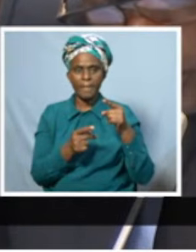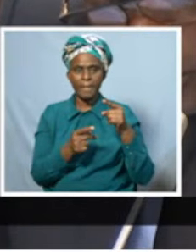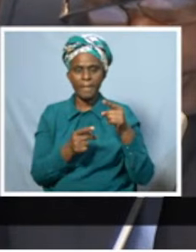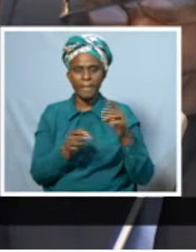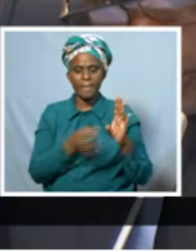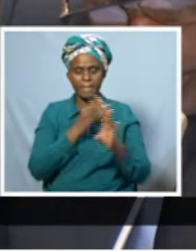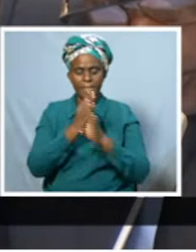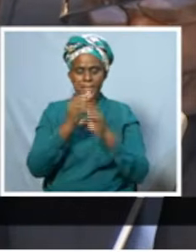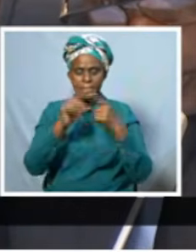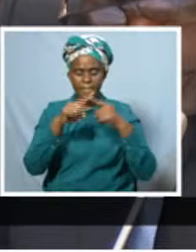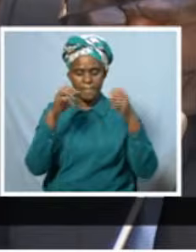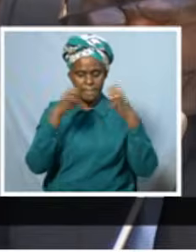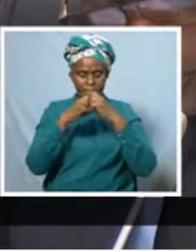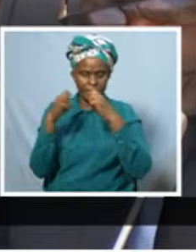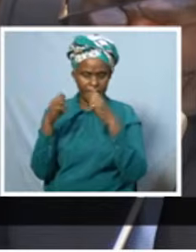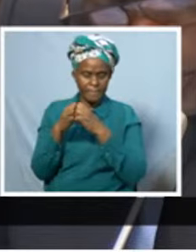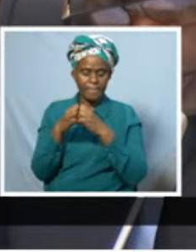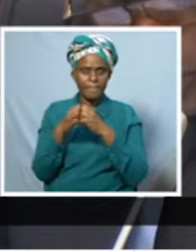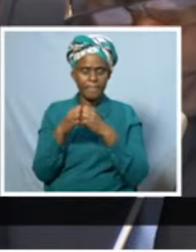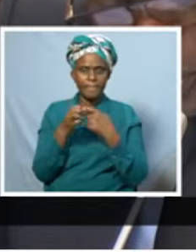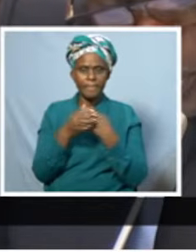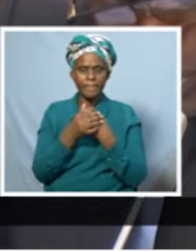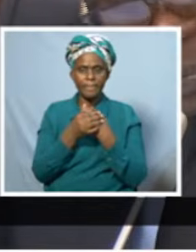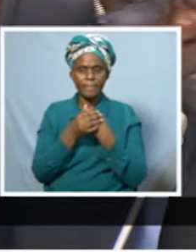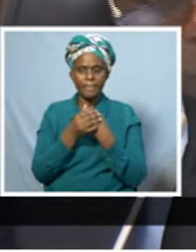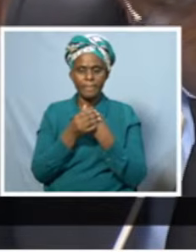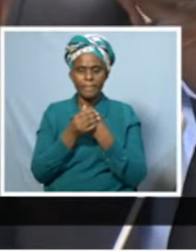refer to the bank for approval.